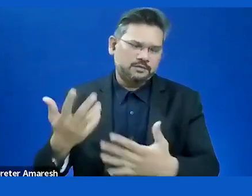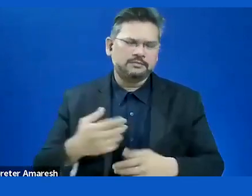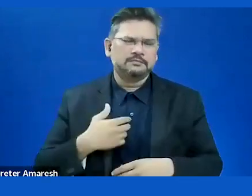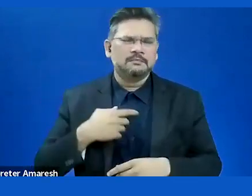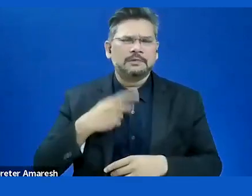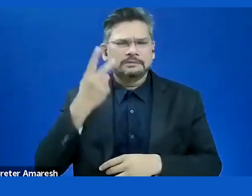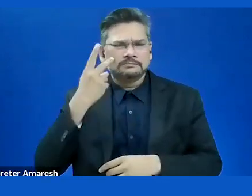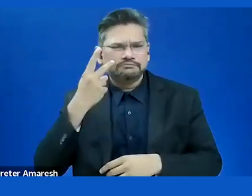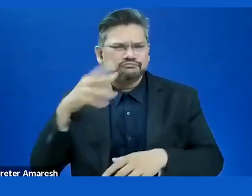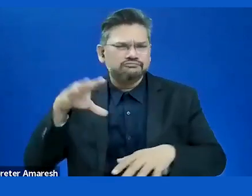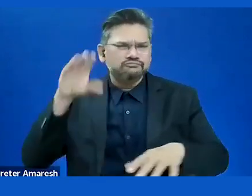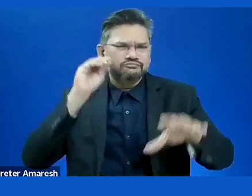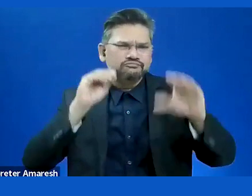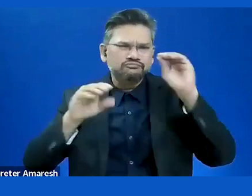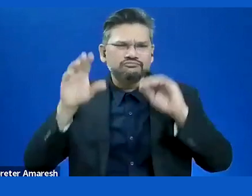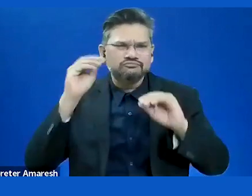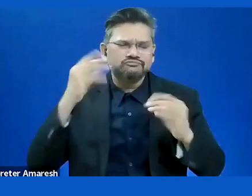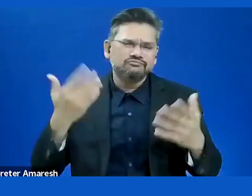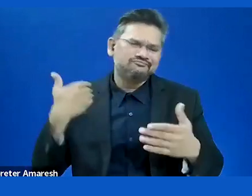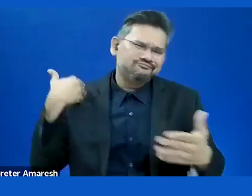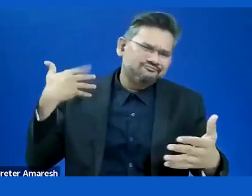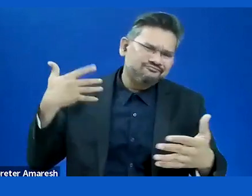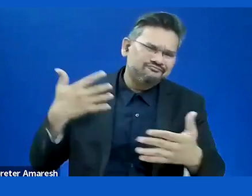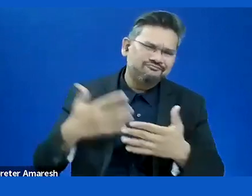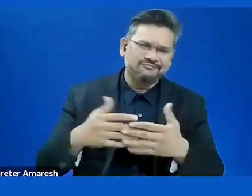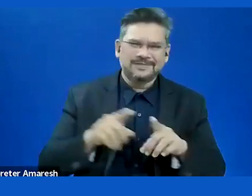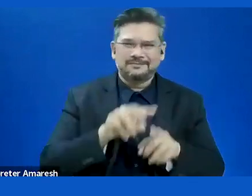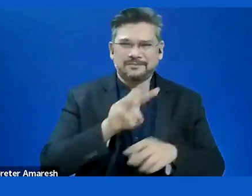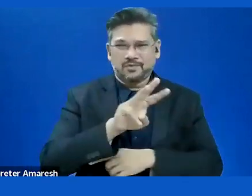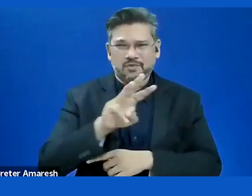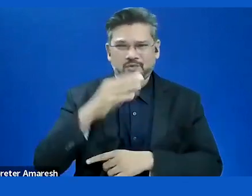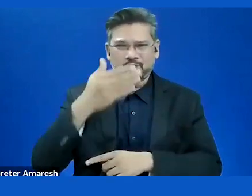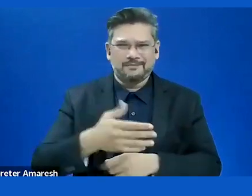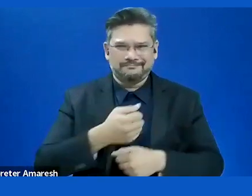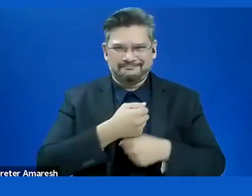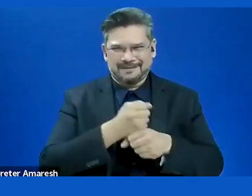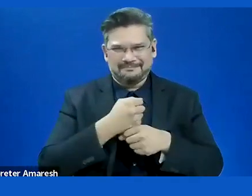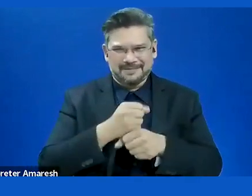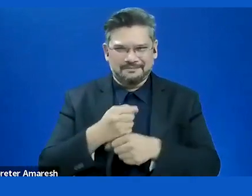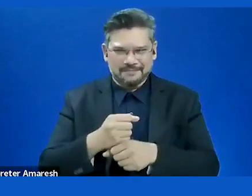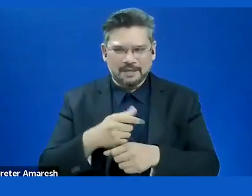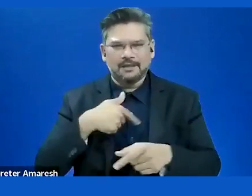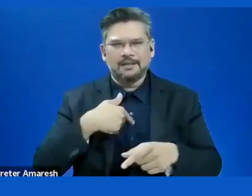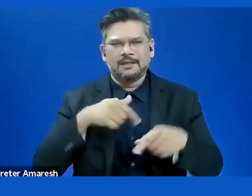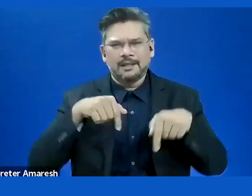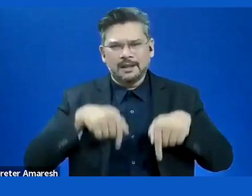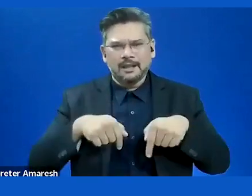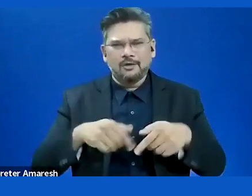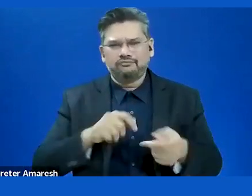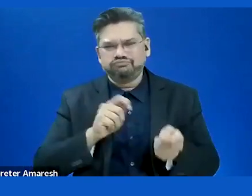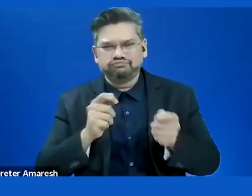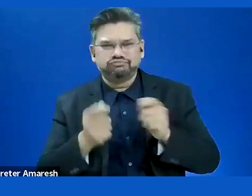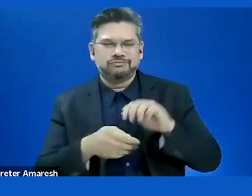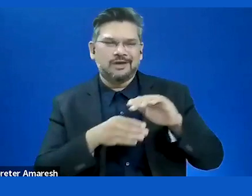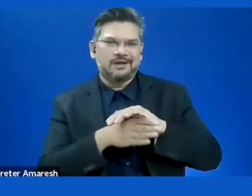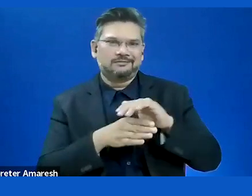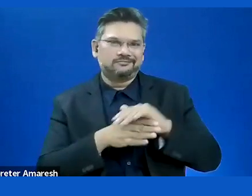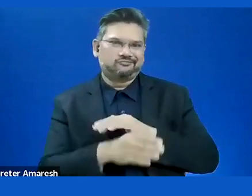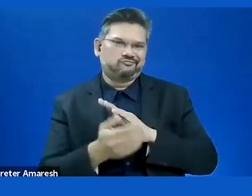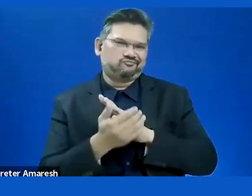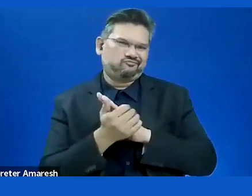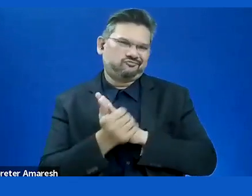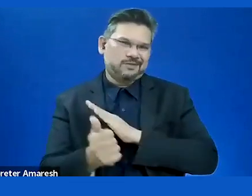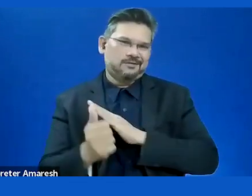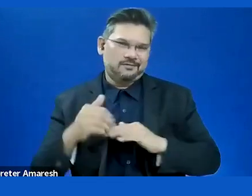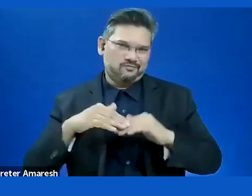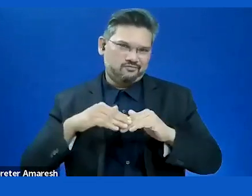I've been a web developer and I've turned into an accessibility specialist. And that means I have lots of friends who are web developers and